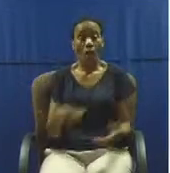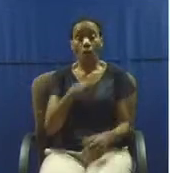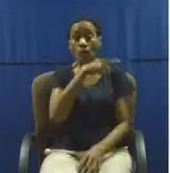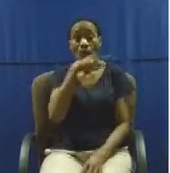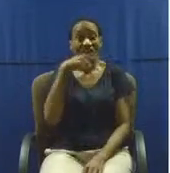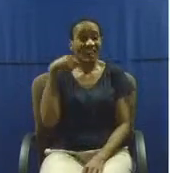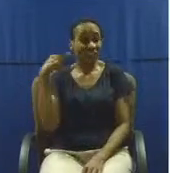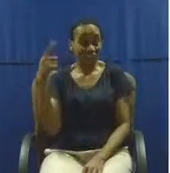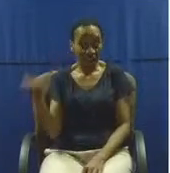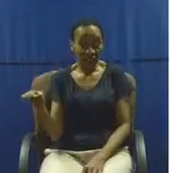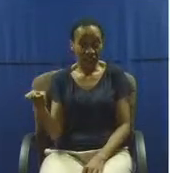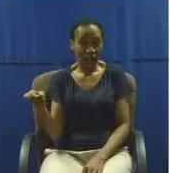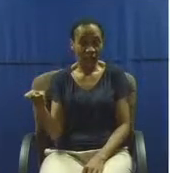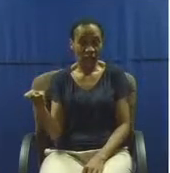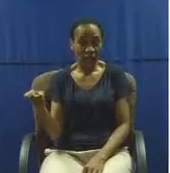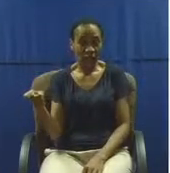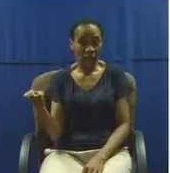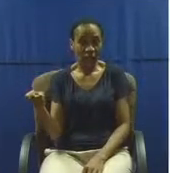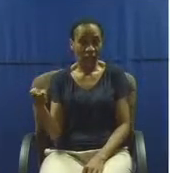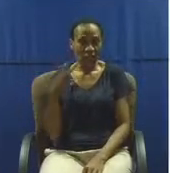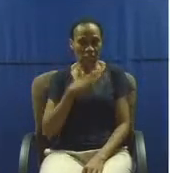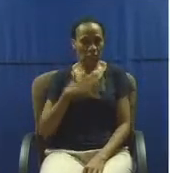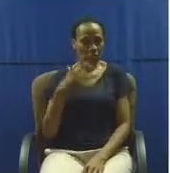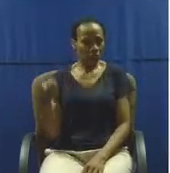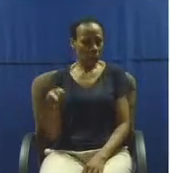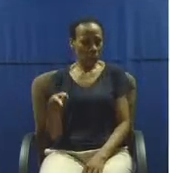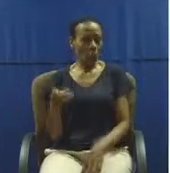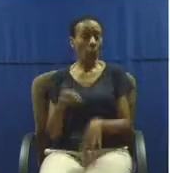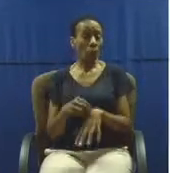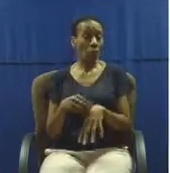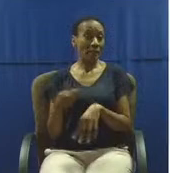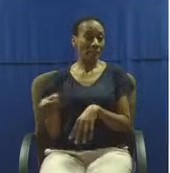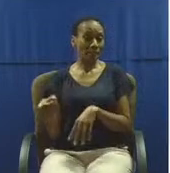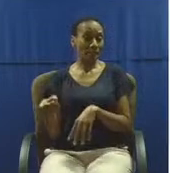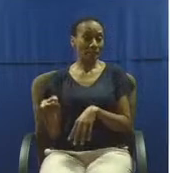has felt that this is an existential threat to them.